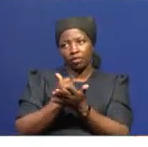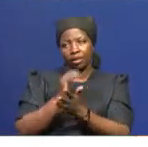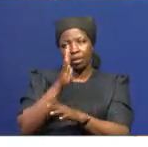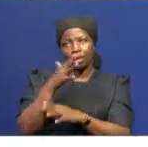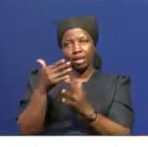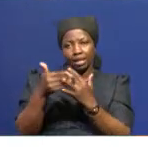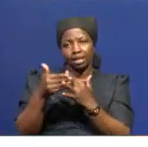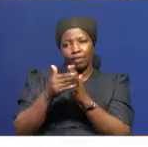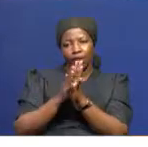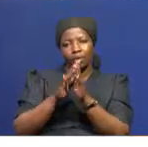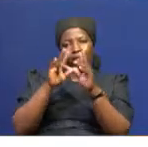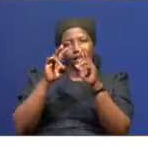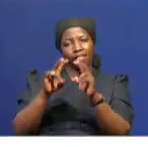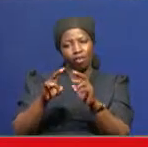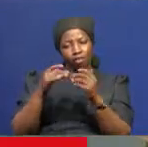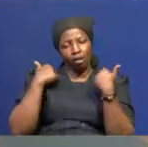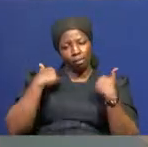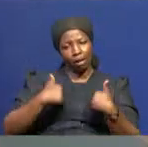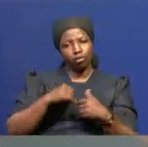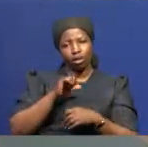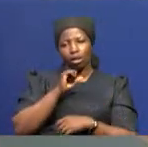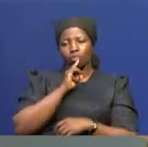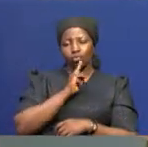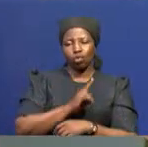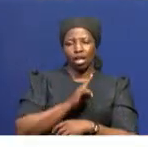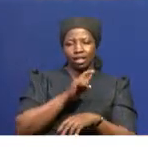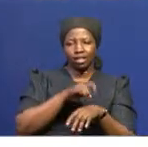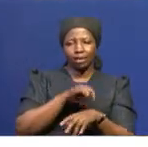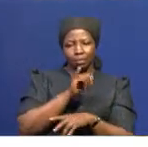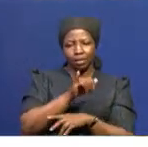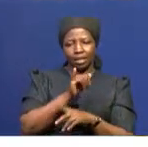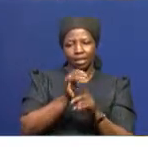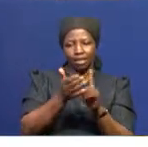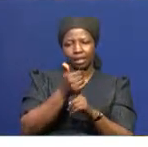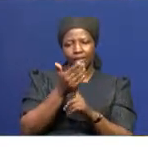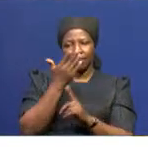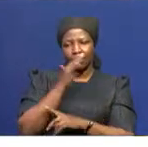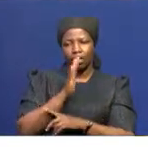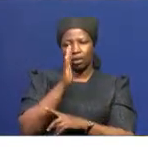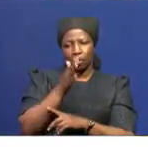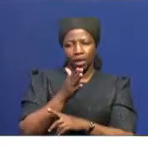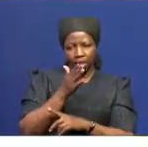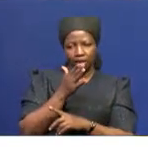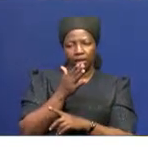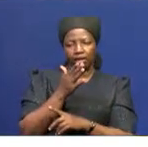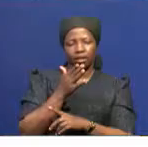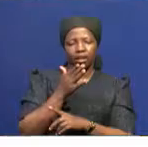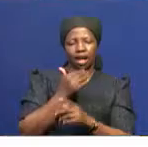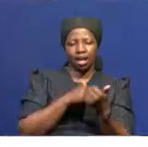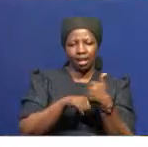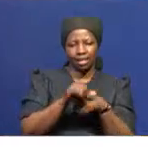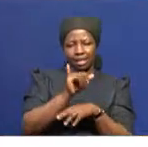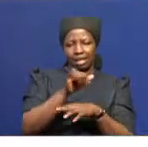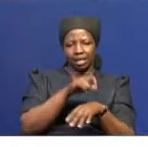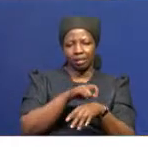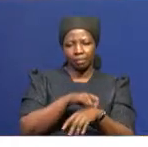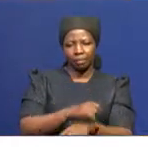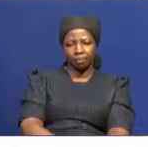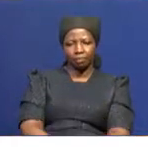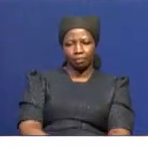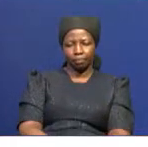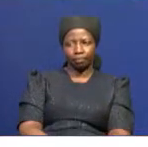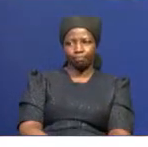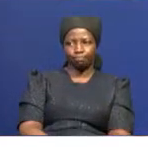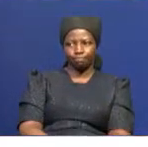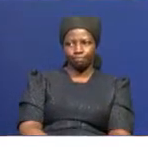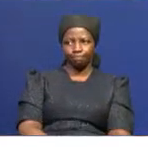to interfere with that investigation. I'm sure when that threshold is achieved, we will cross that bridge when we reach there.